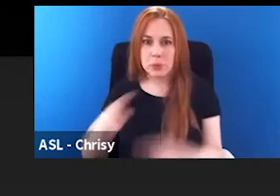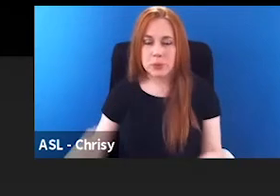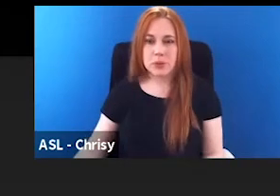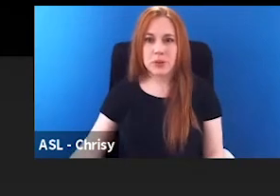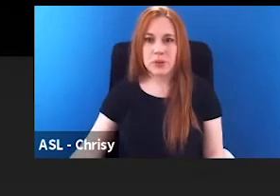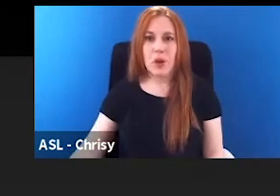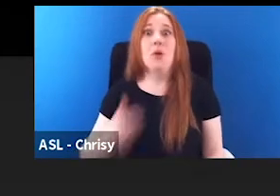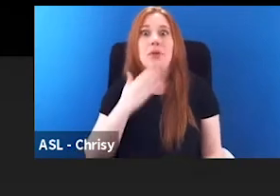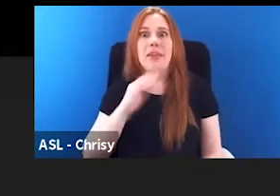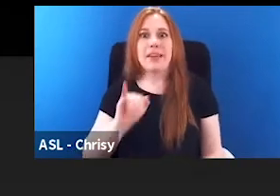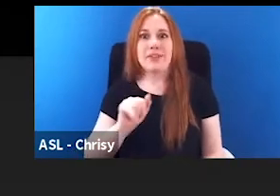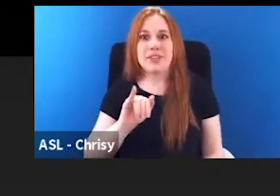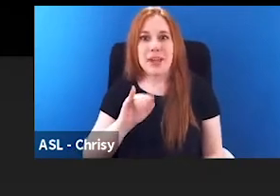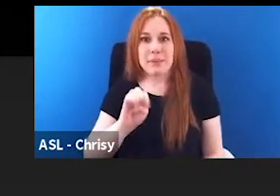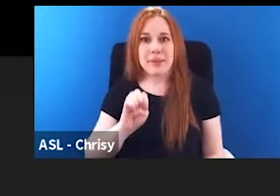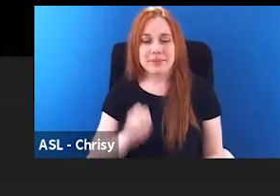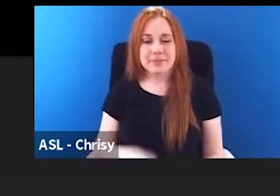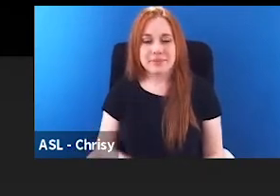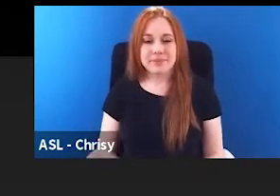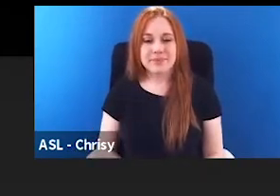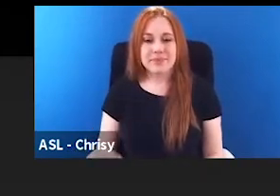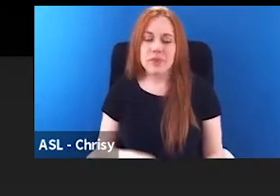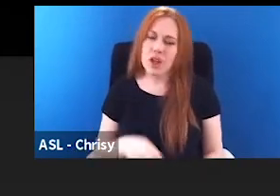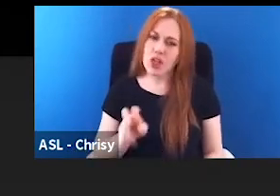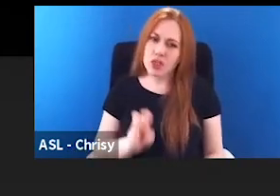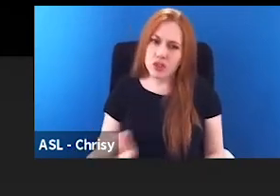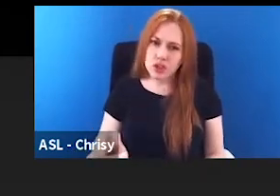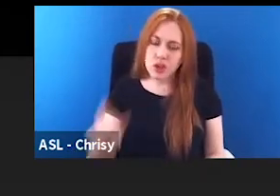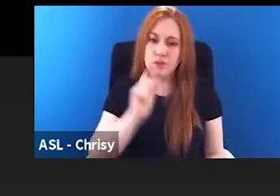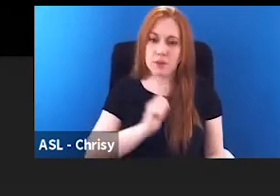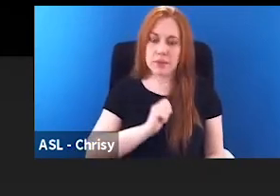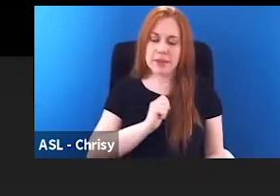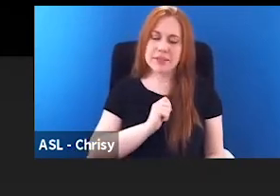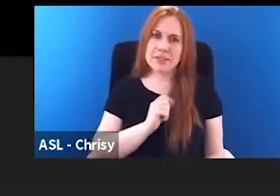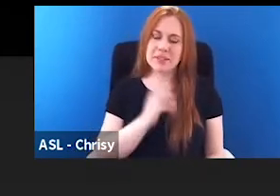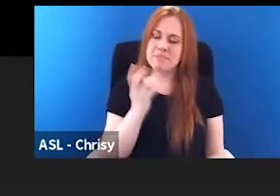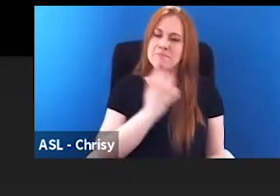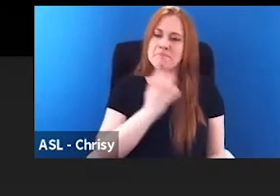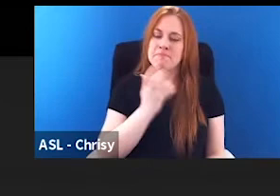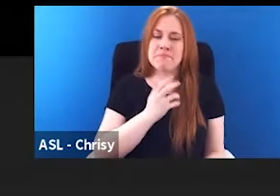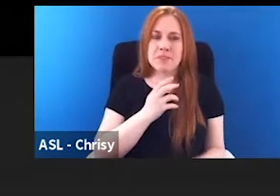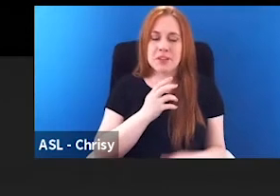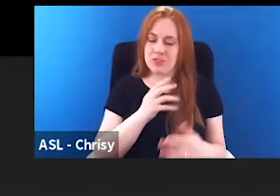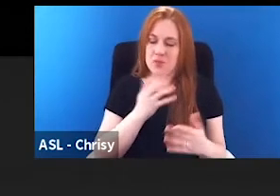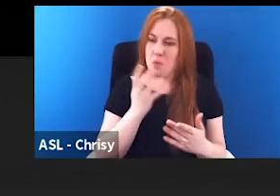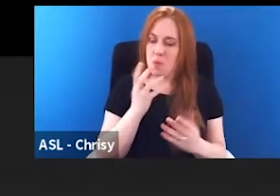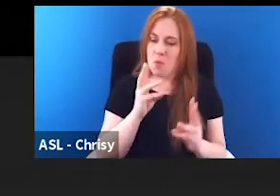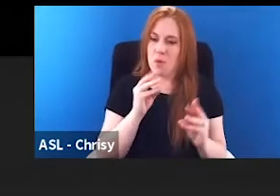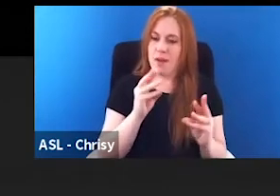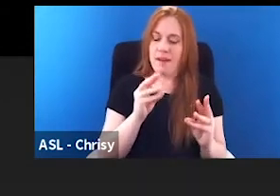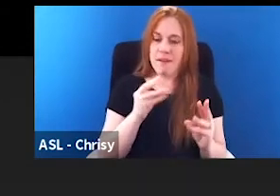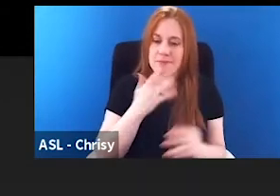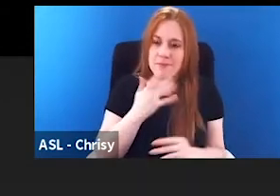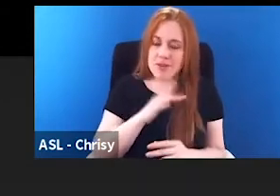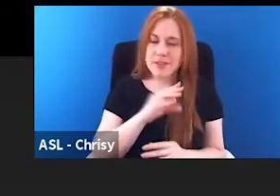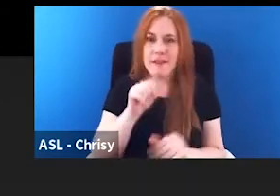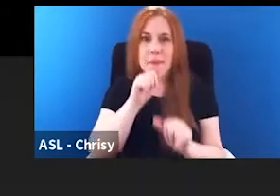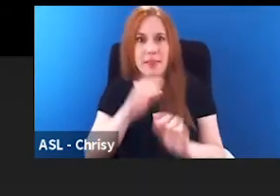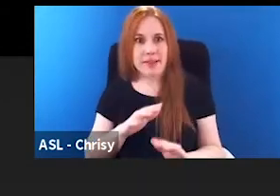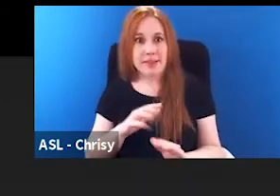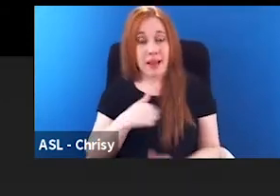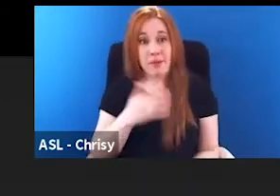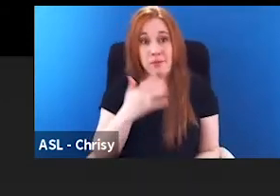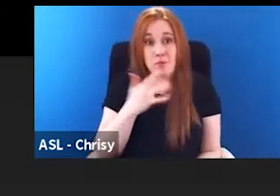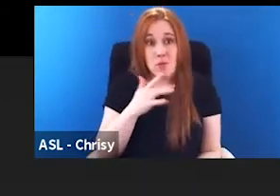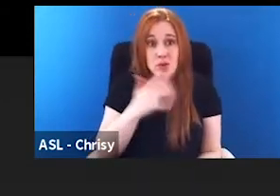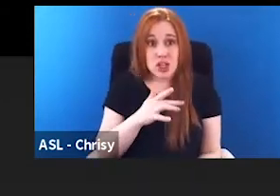Thanks, Jamie. I think the journey has been both serendipitous and a blessing, right? So I've had the fortune